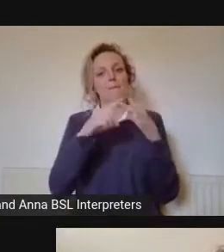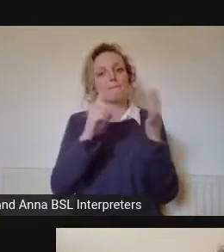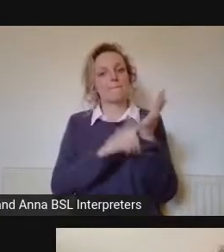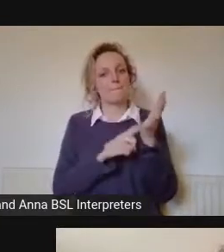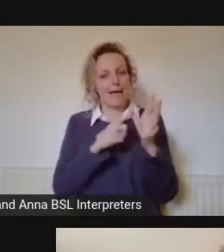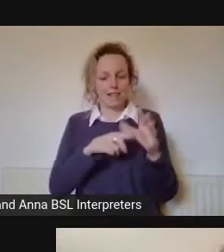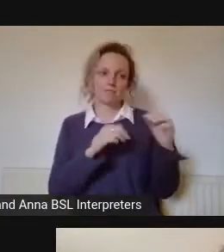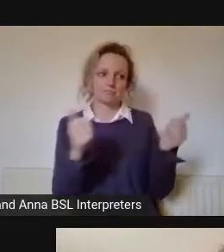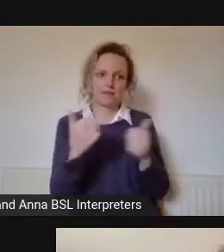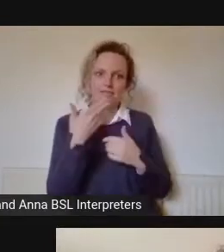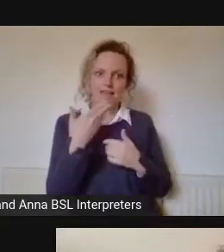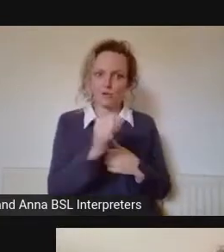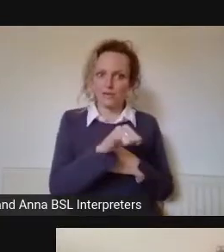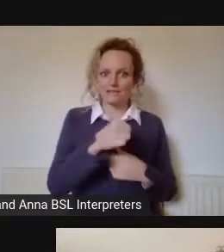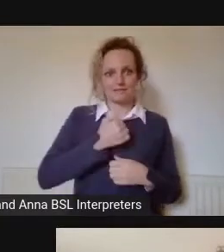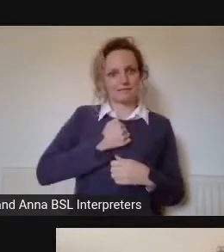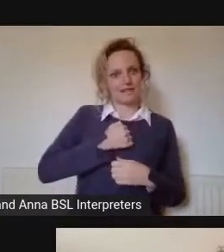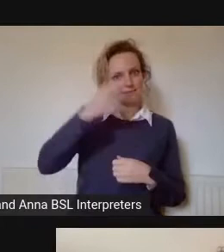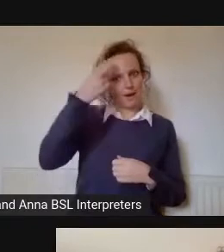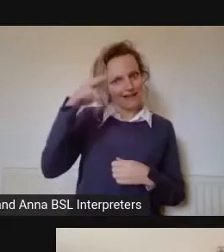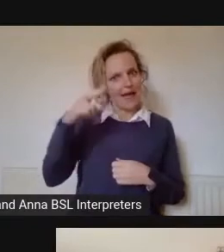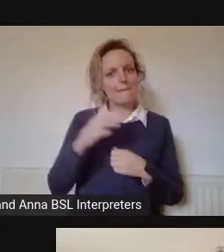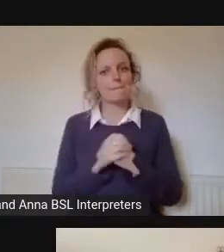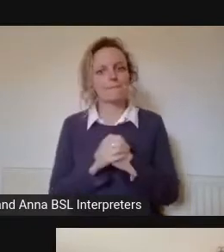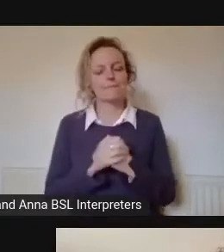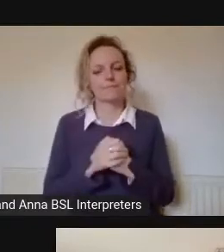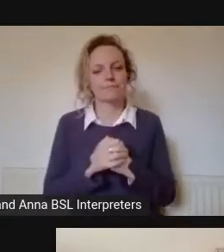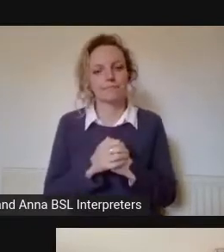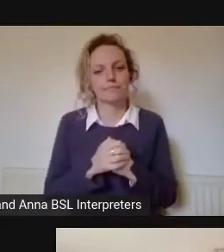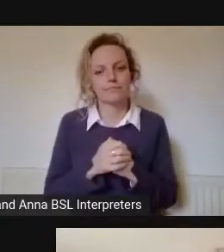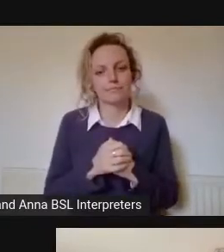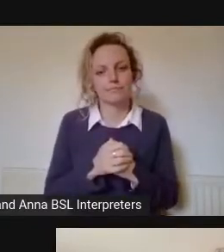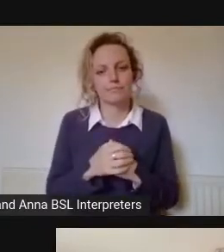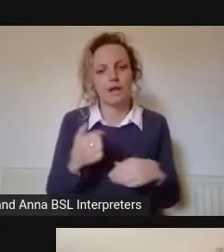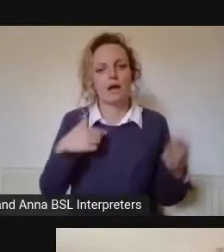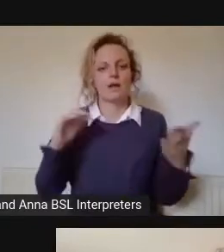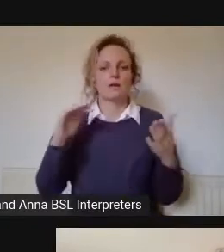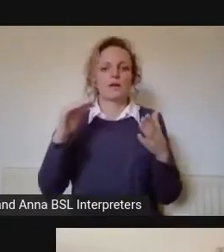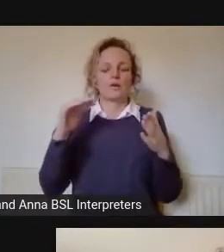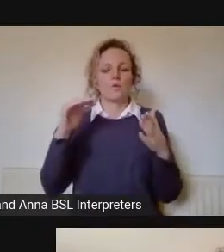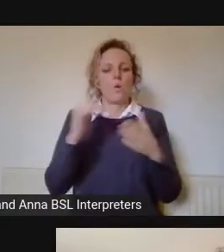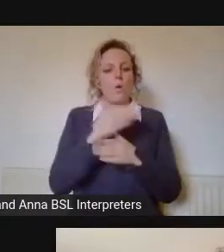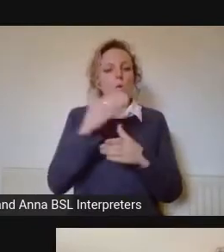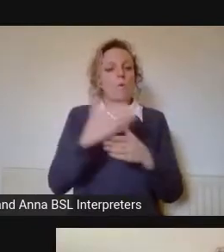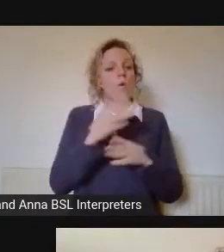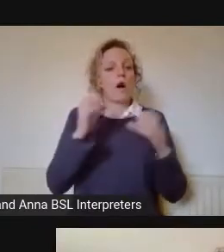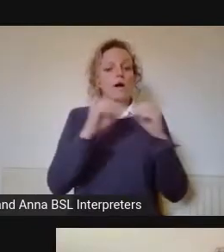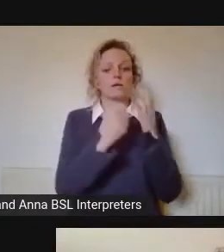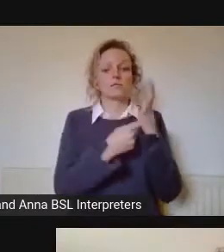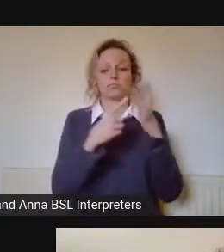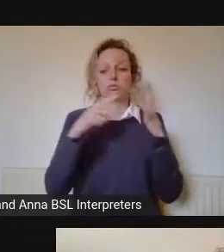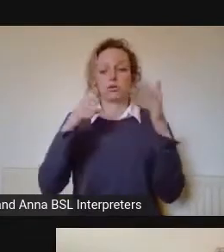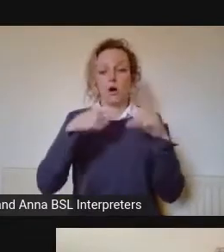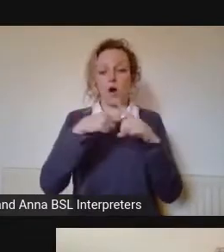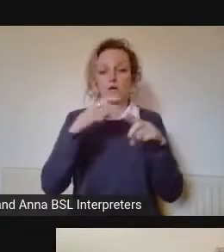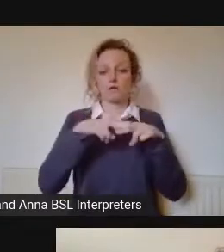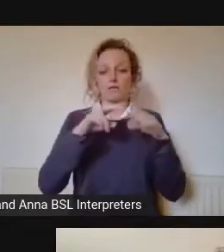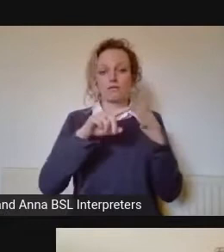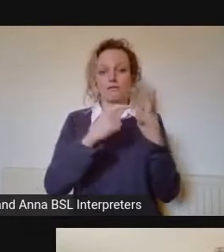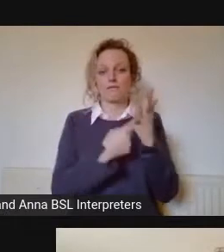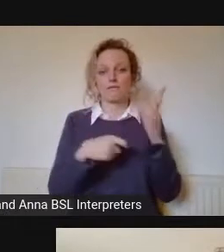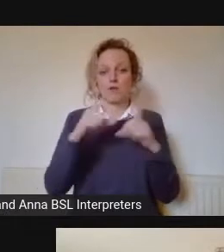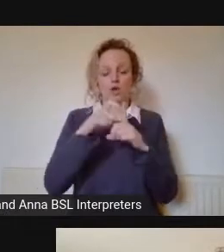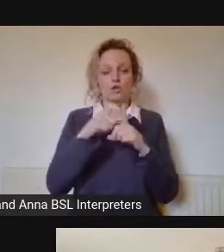Maria Isabel Espinoza. I'm a PhD student at Rutgers University, and I've recently just published a